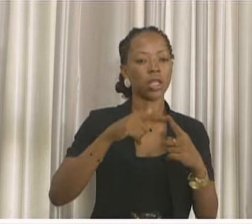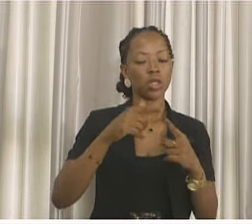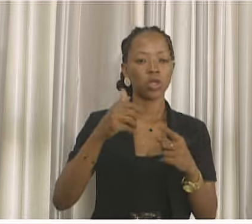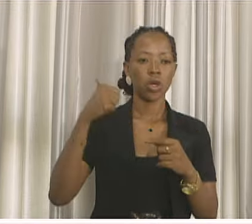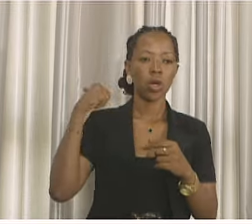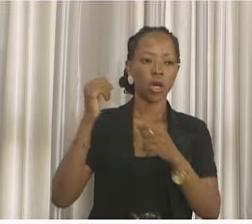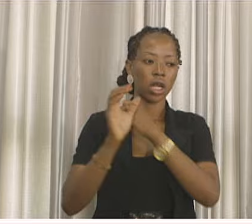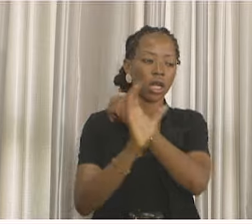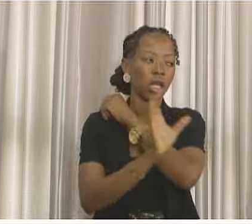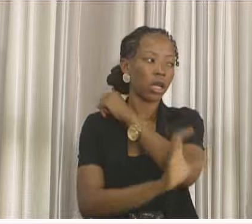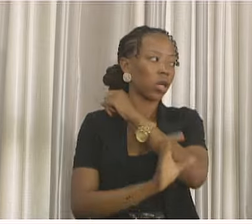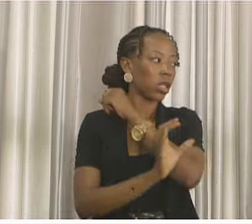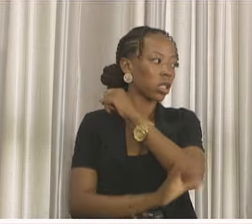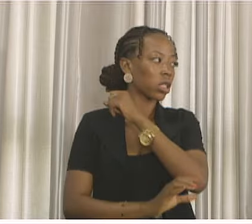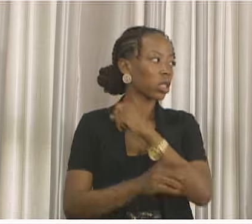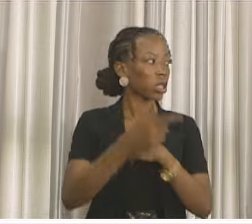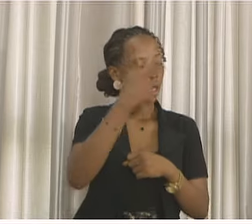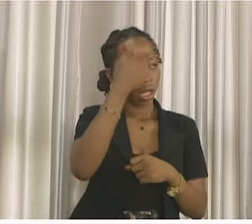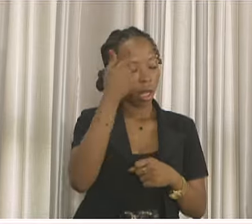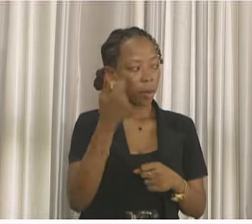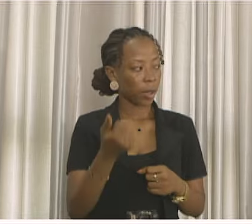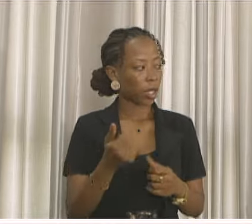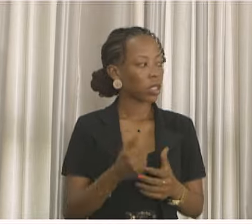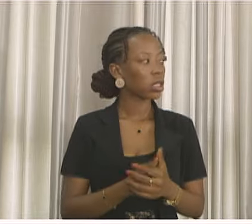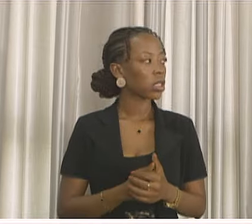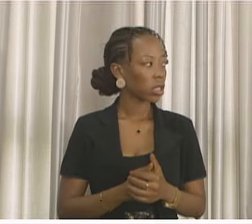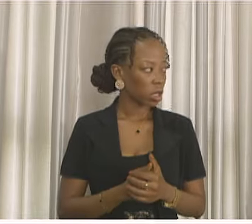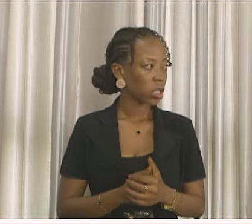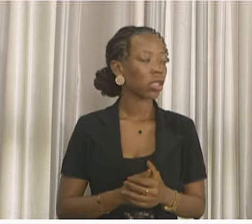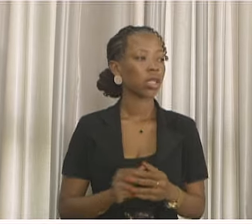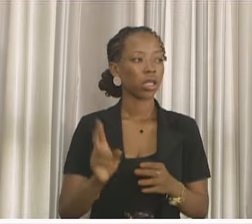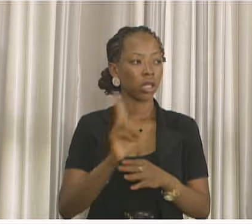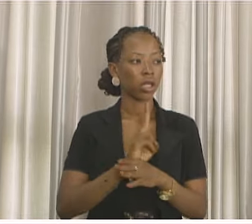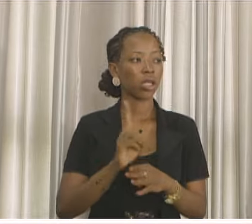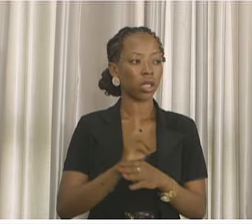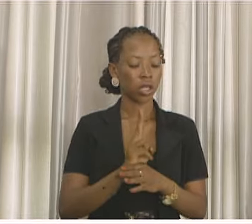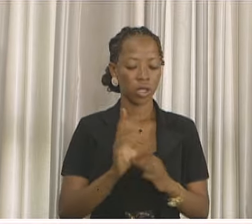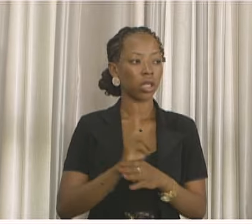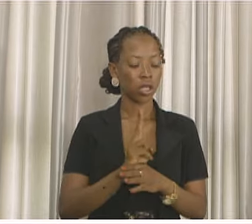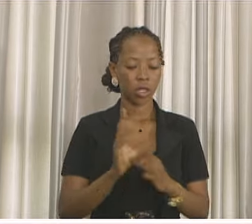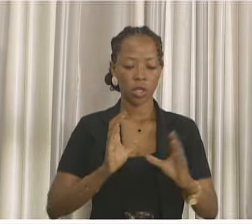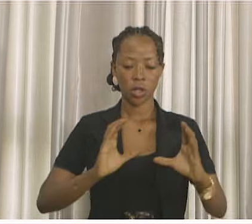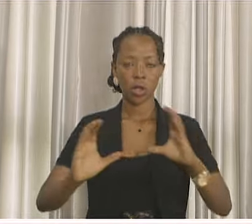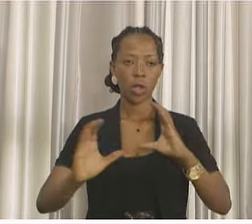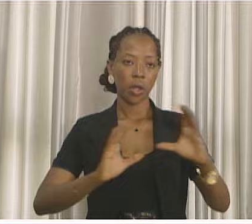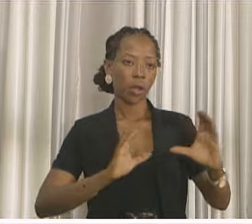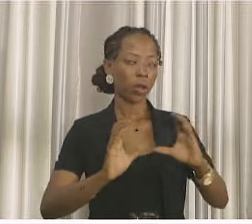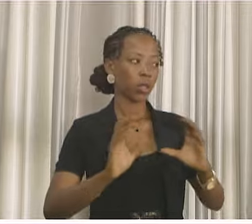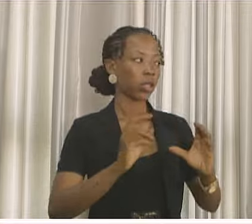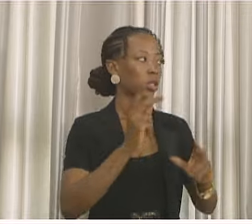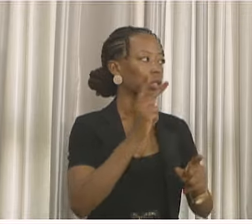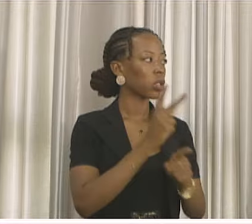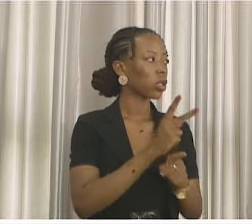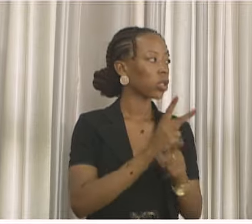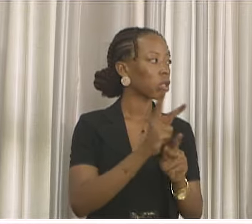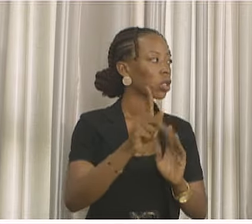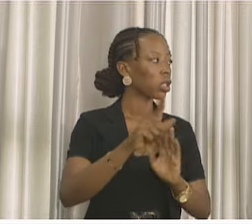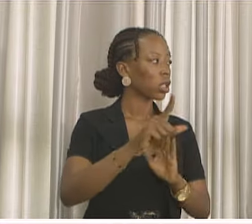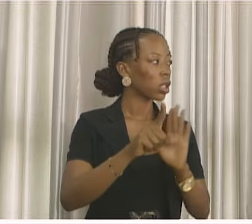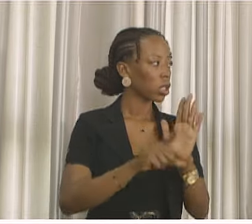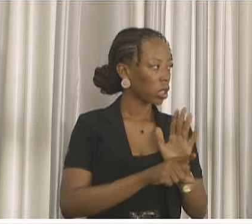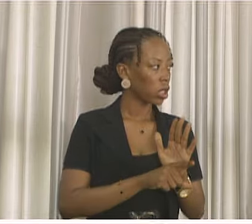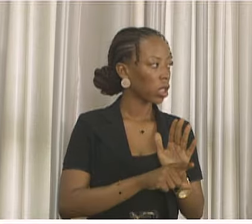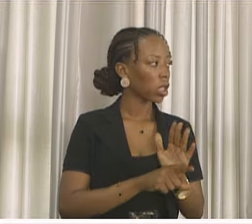EU because of restrictions we for do with quality control and other things. But you know, say them fish, they